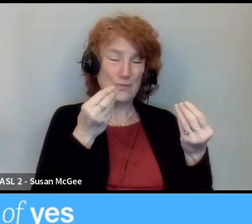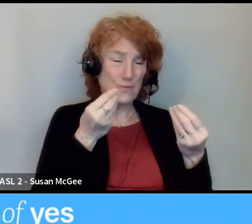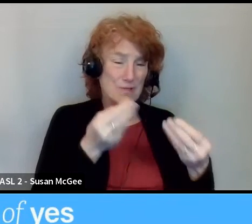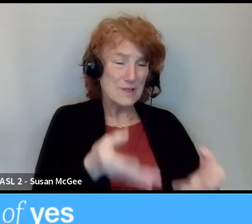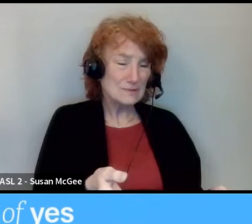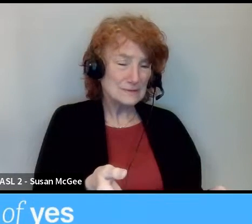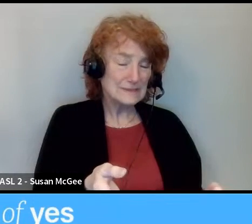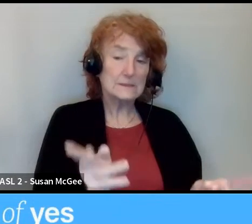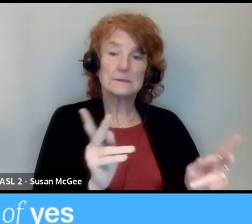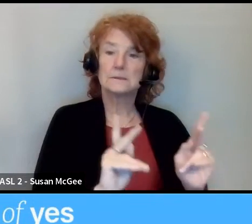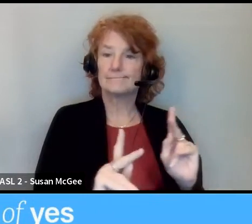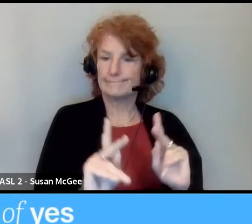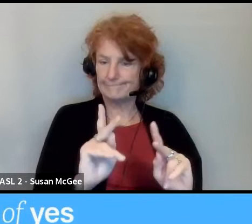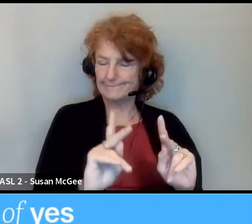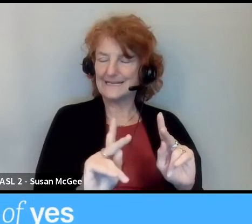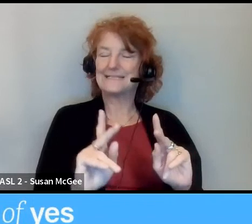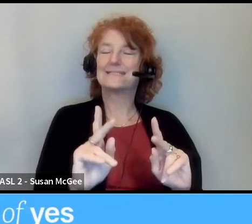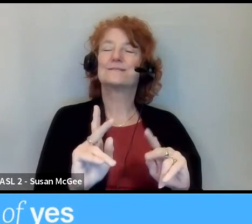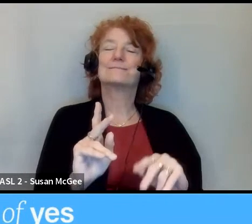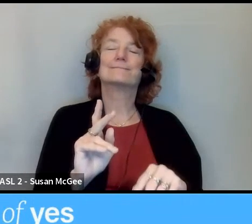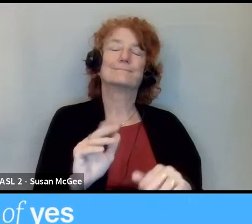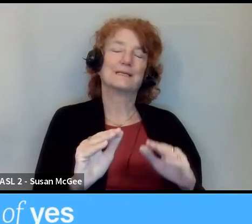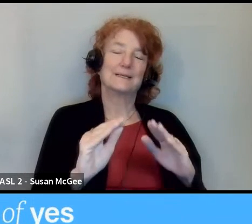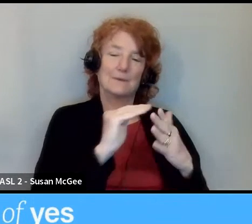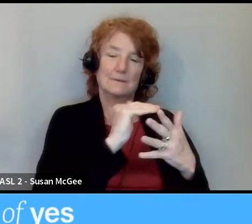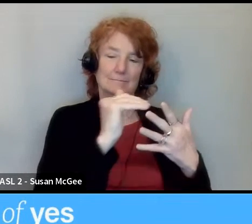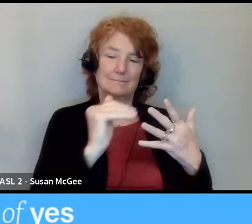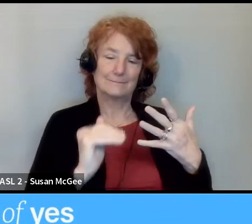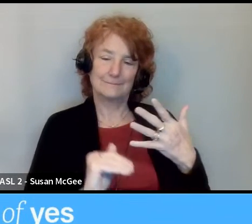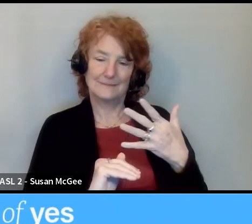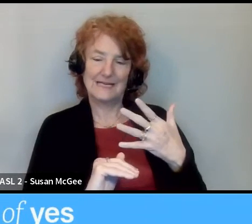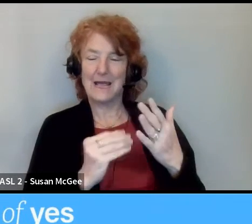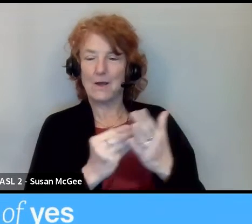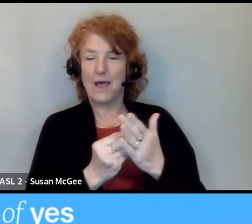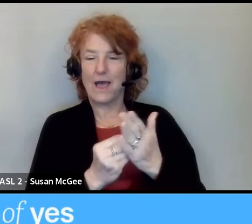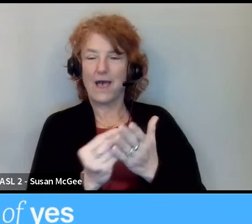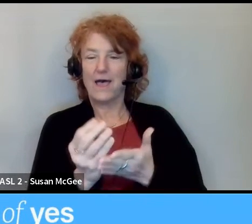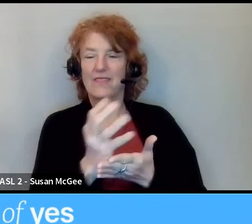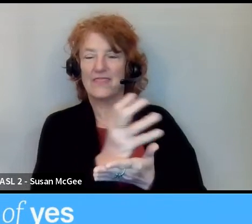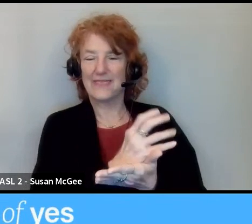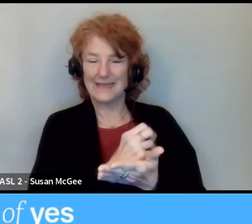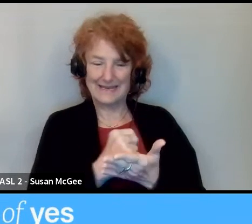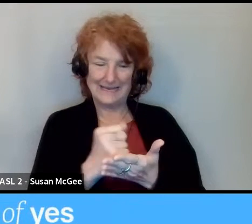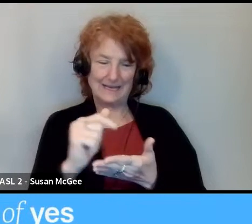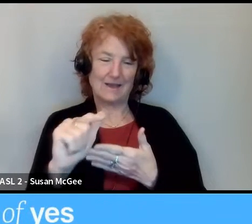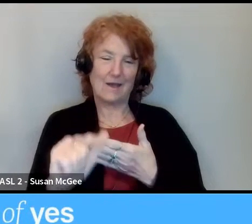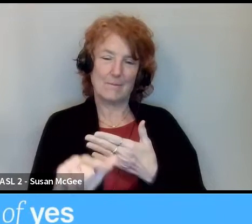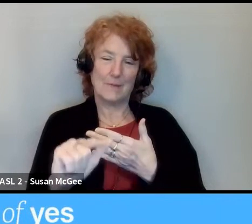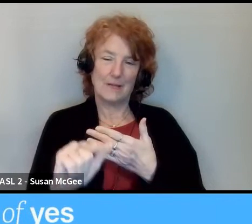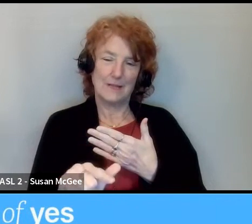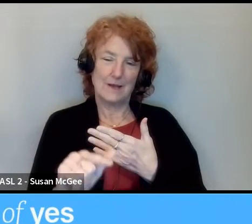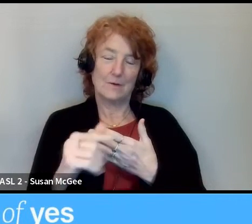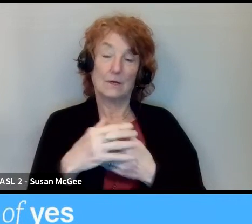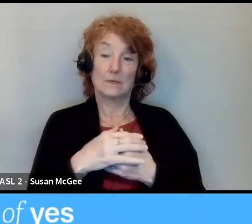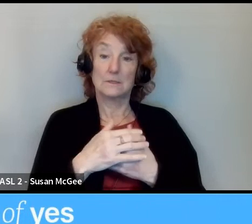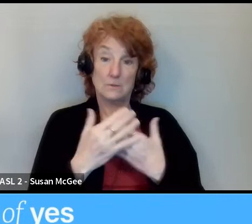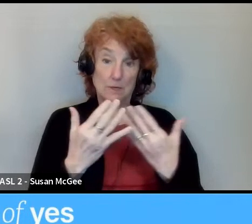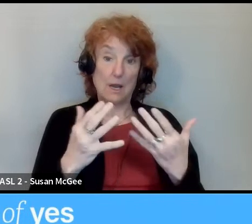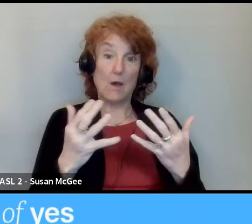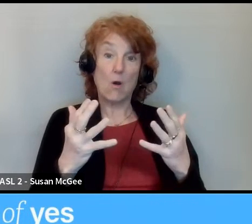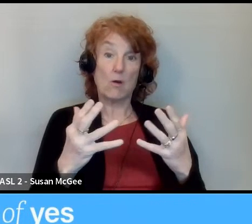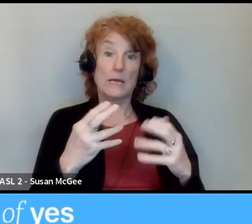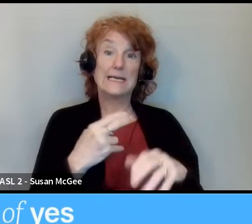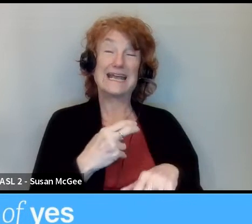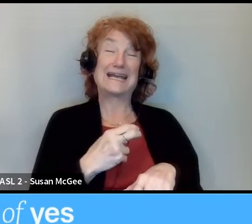the folks who are lower down on the income chain. And so you would take what's already a very difficult,